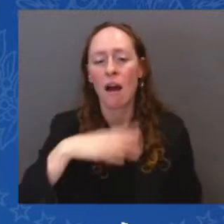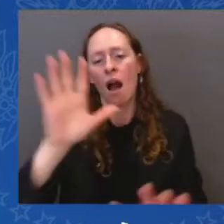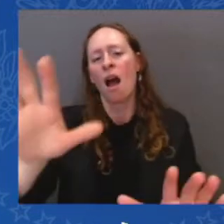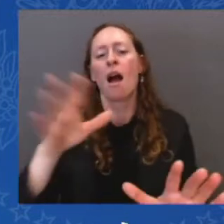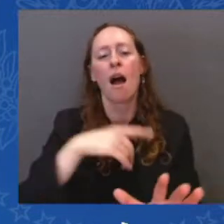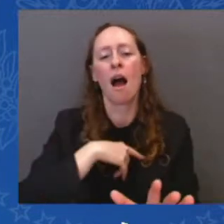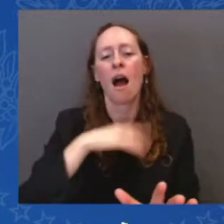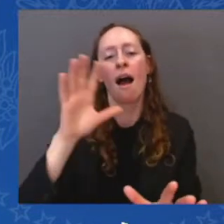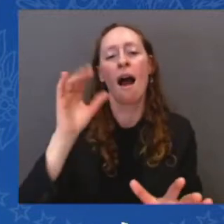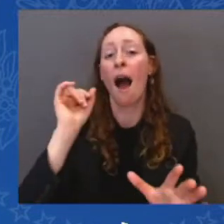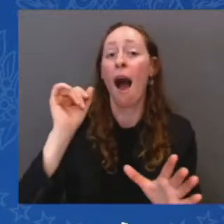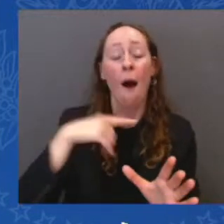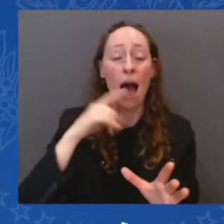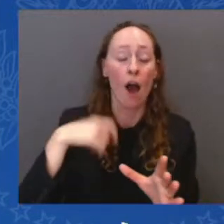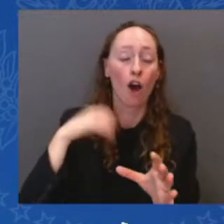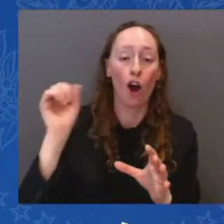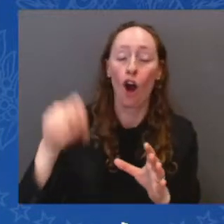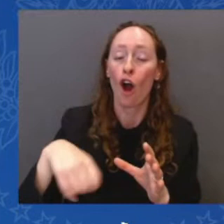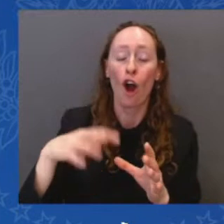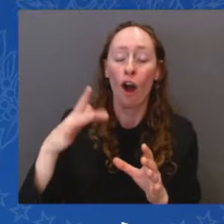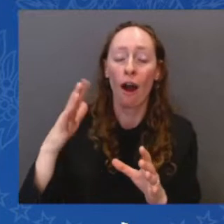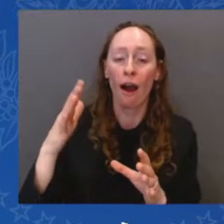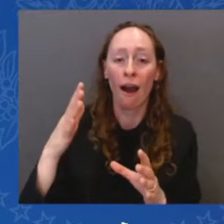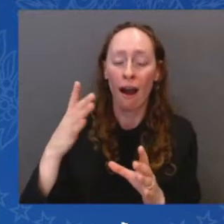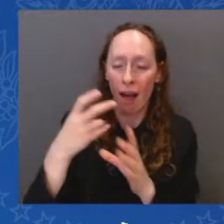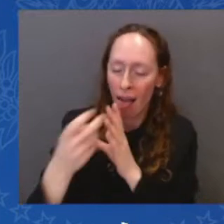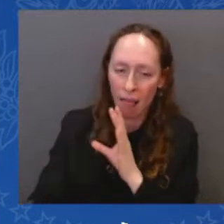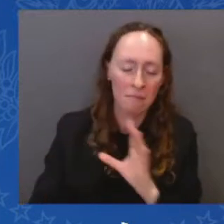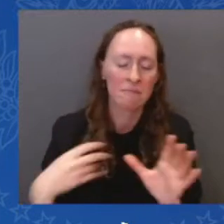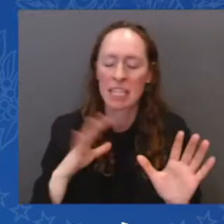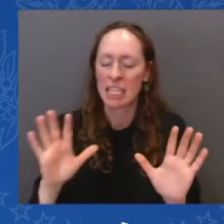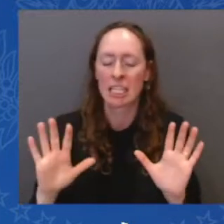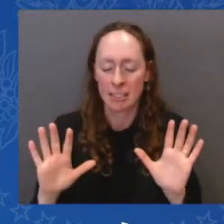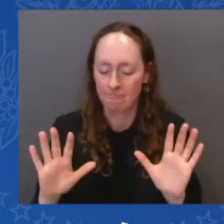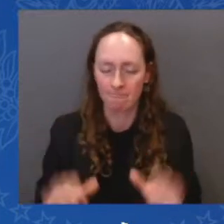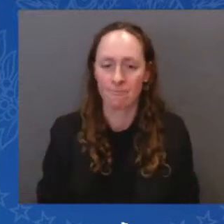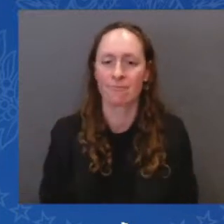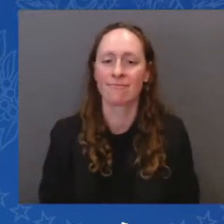military is going to keep growing stronger,